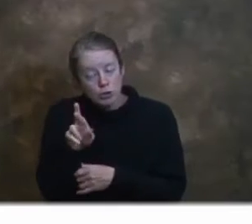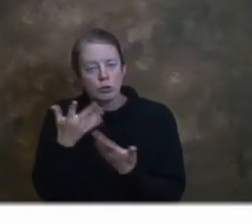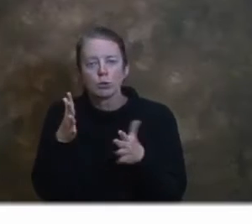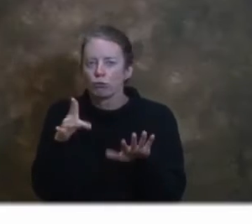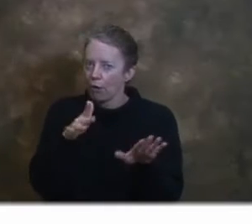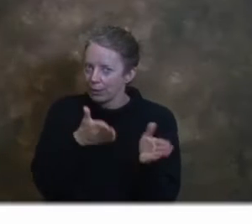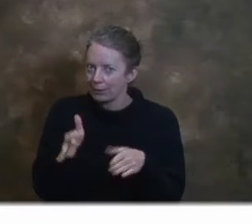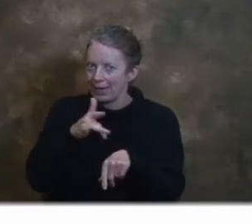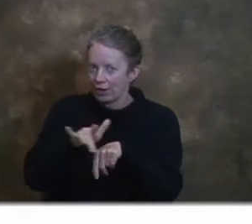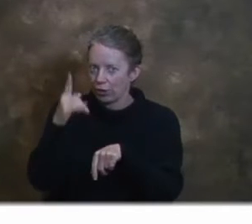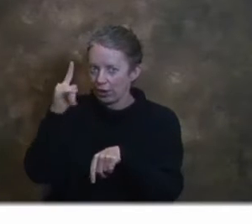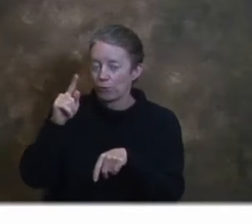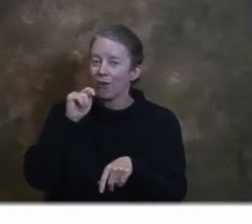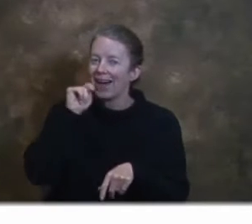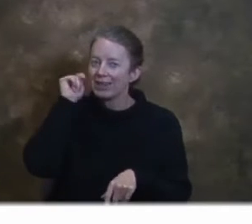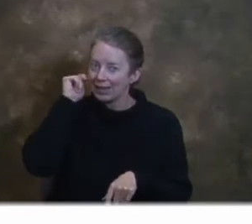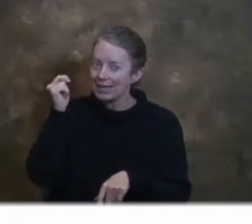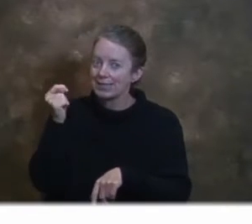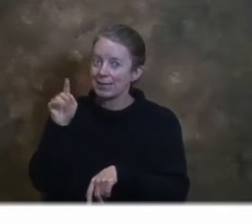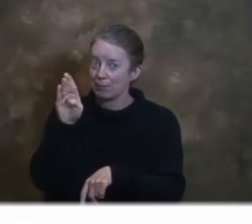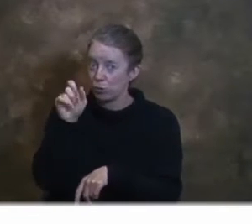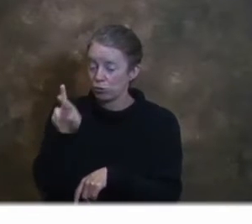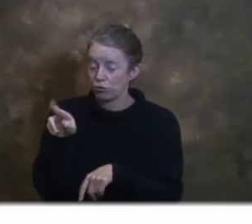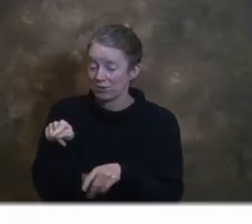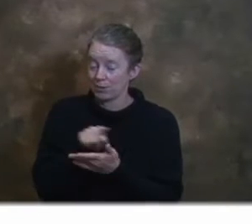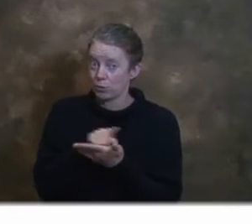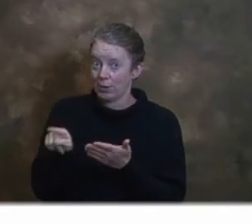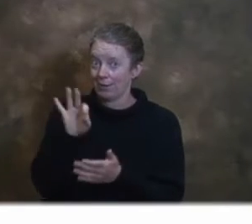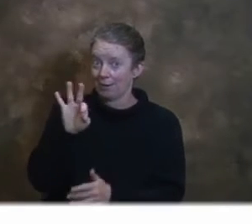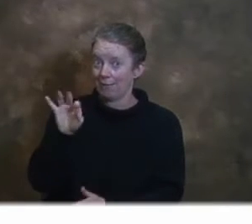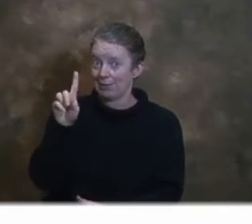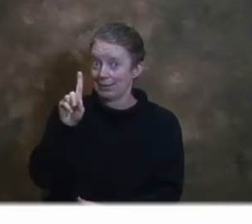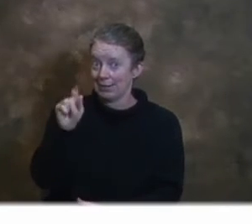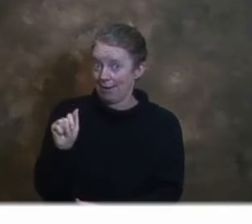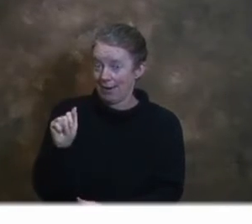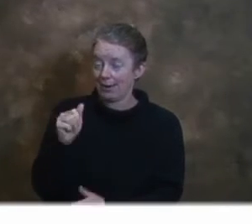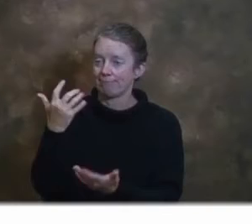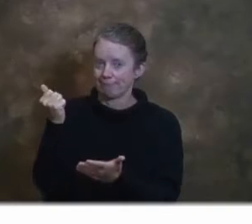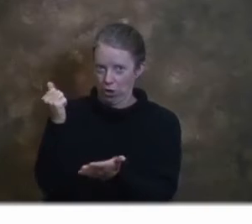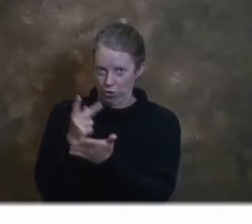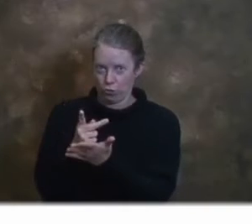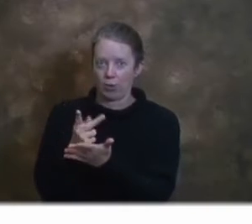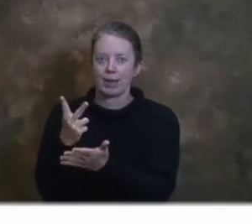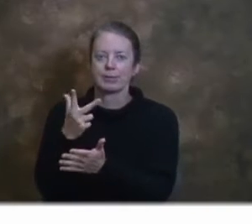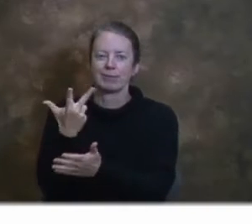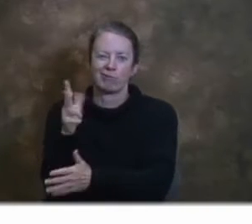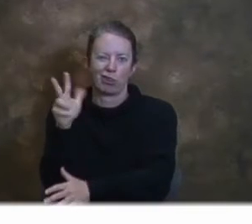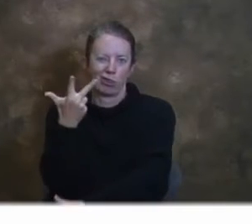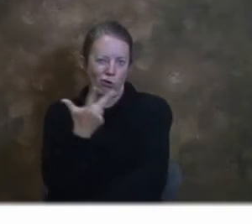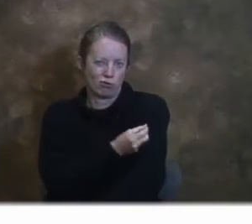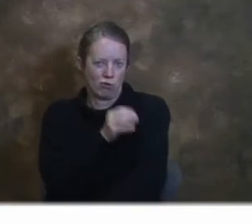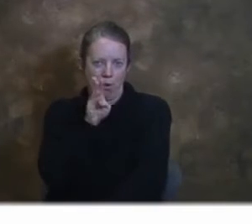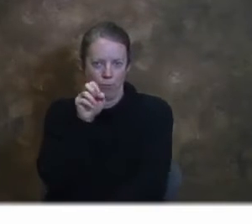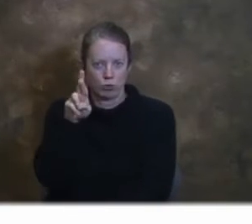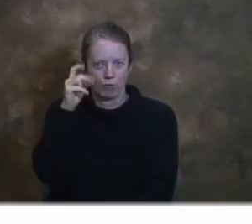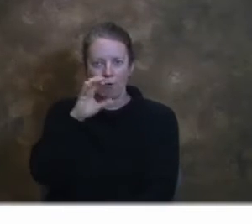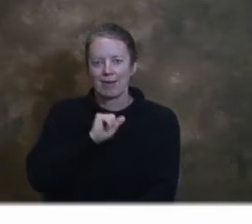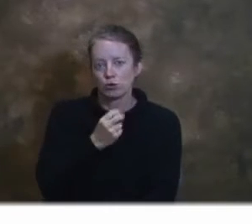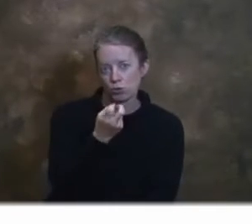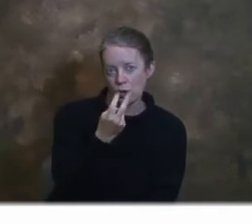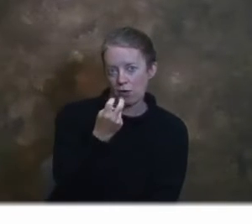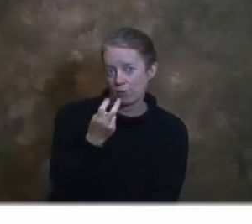planning for the adolescent boosters. Just this week, FDA has authorized boosters for 12 to 15-year-olds. However, remember